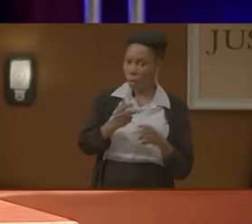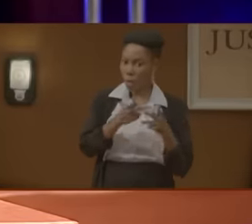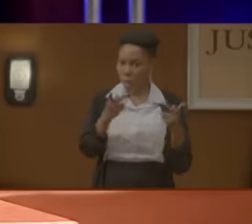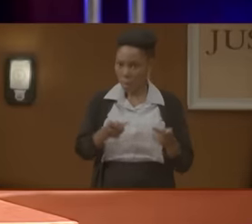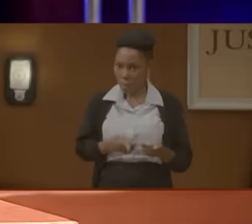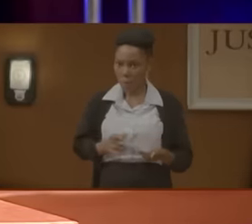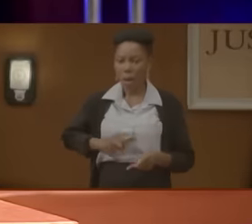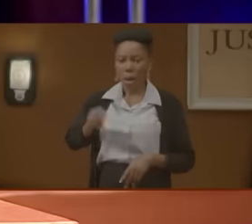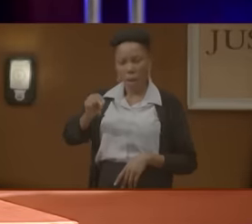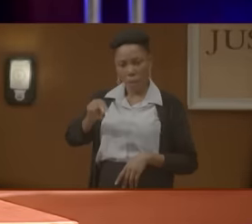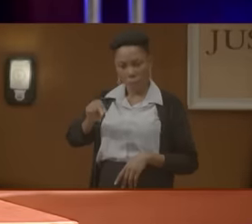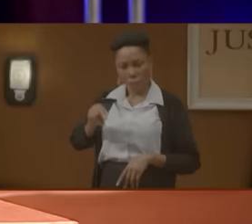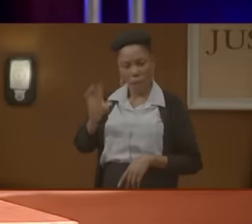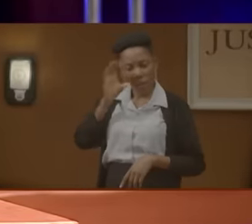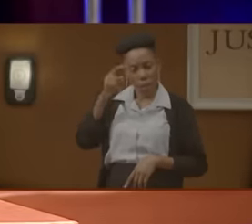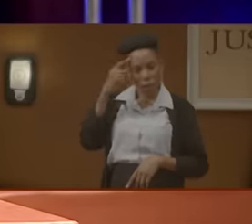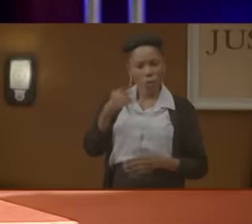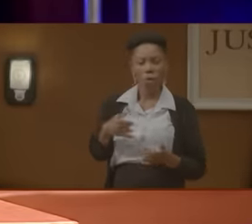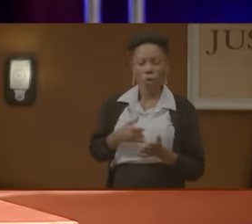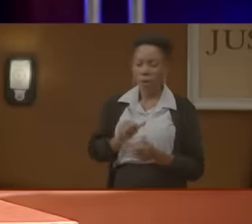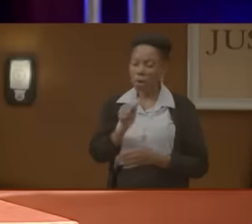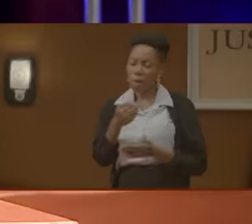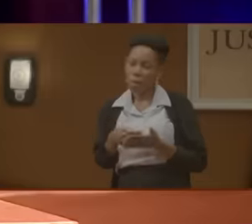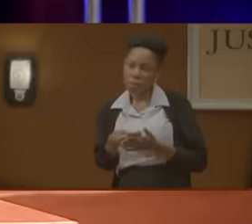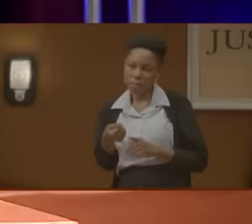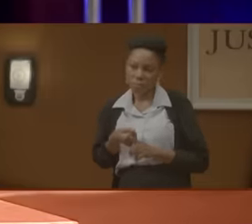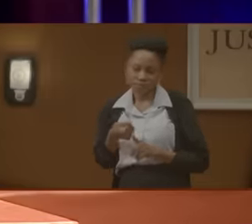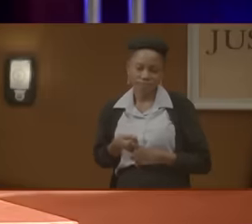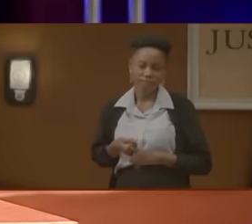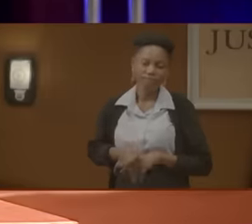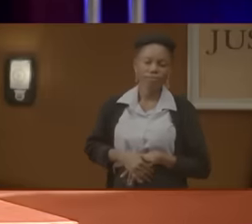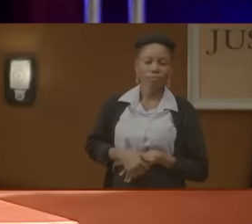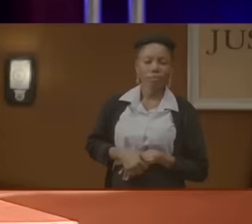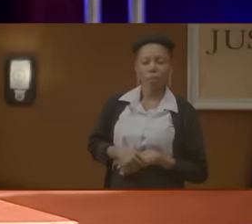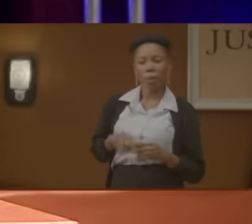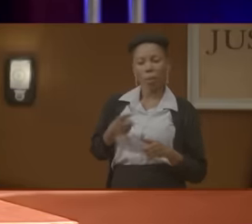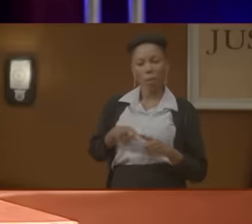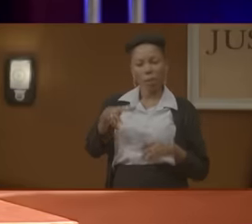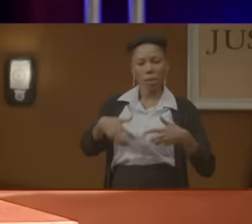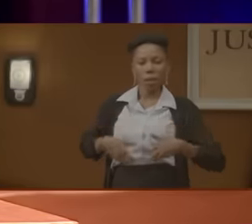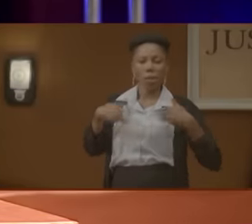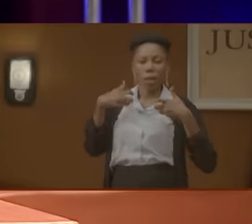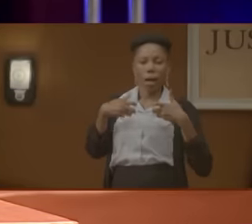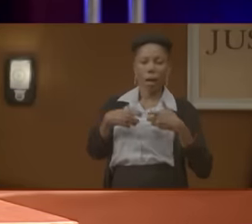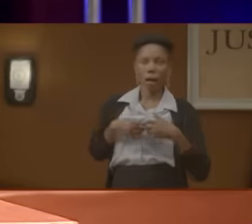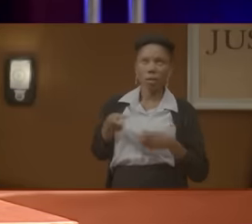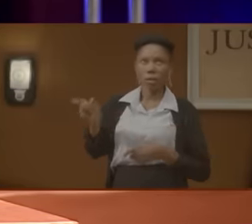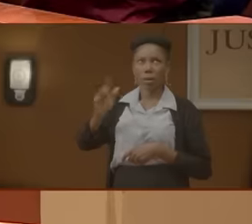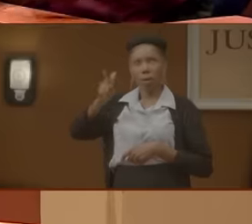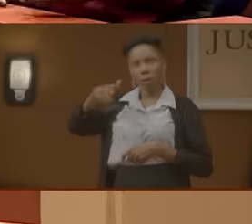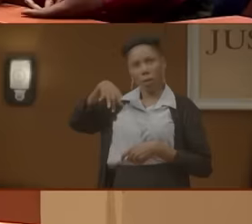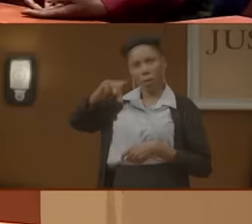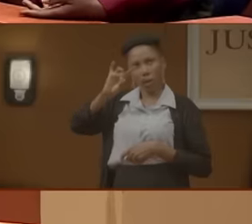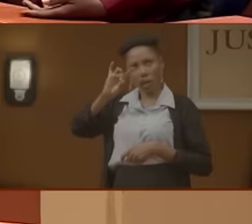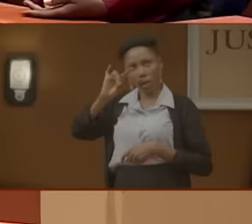together. We had a slight argument on it, and she got pissed off about it. But I later got to know when issues came up. I